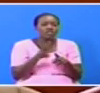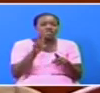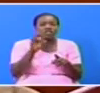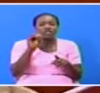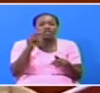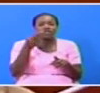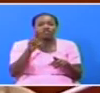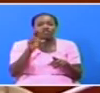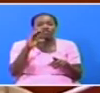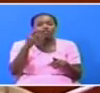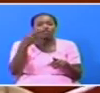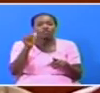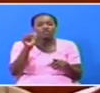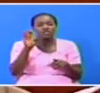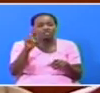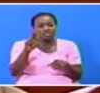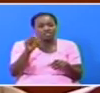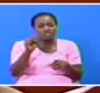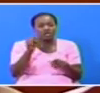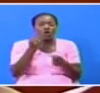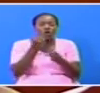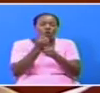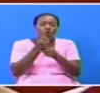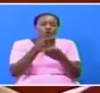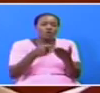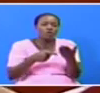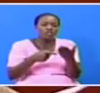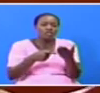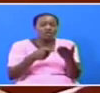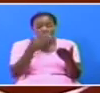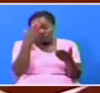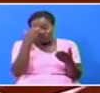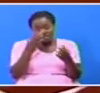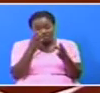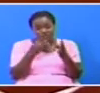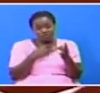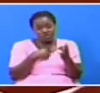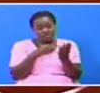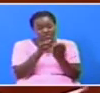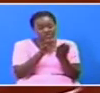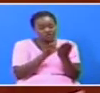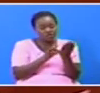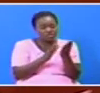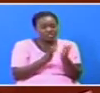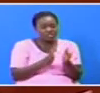such situation? Because you should, if I'm the auditor, then I should be able to